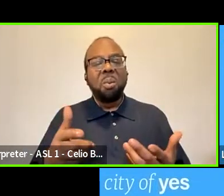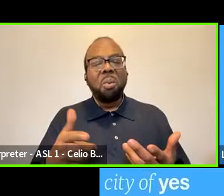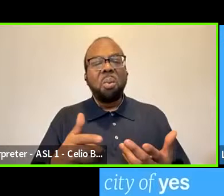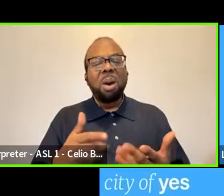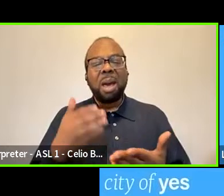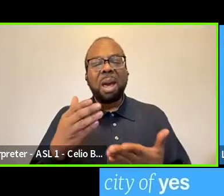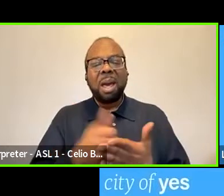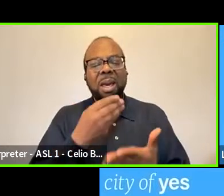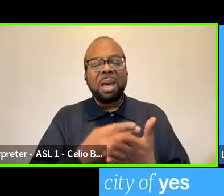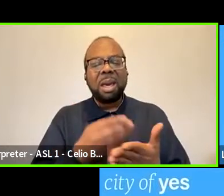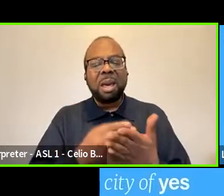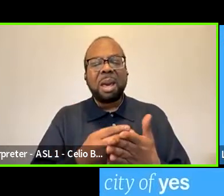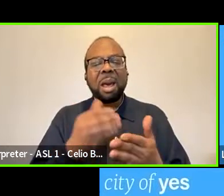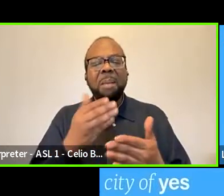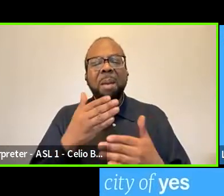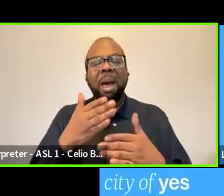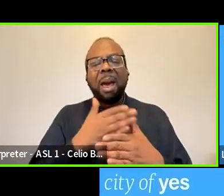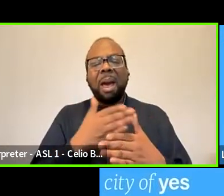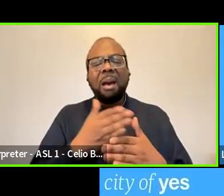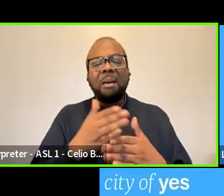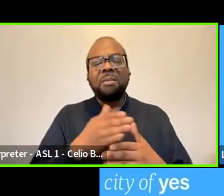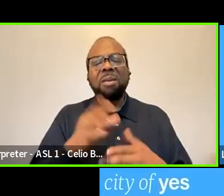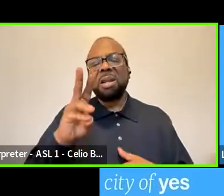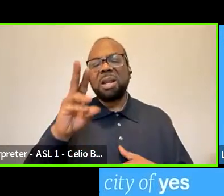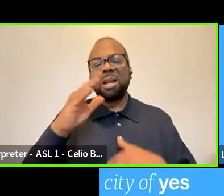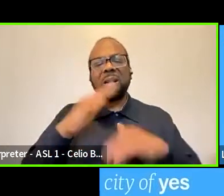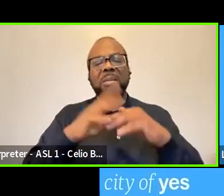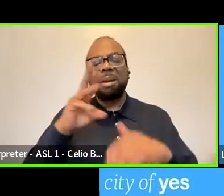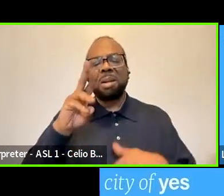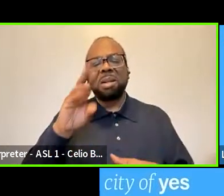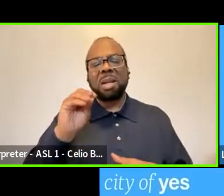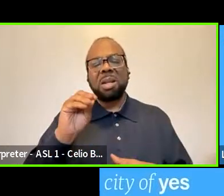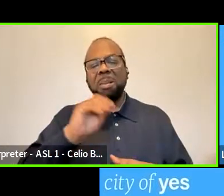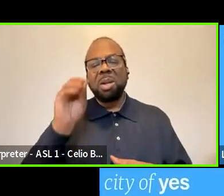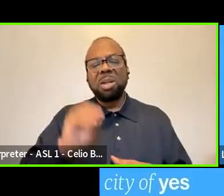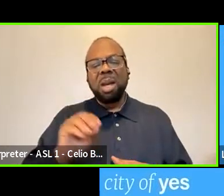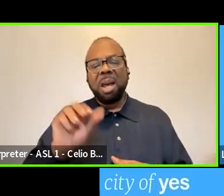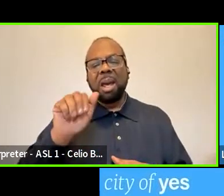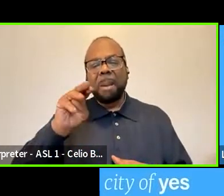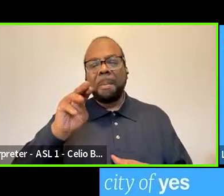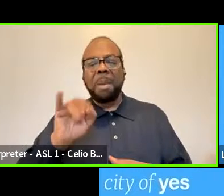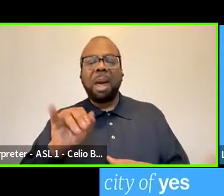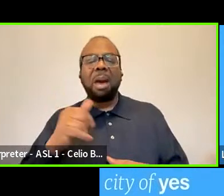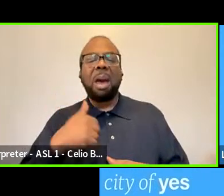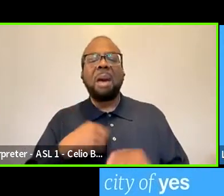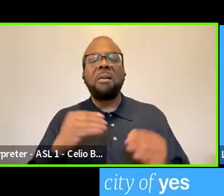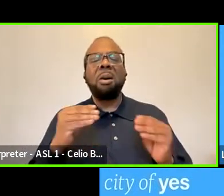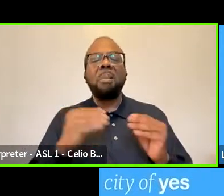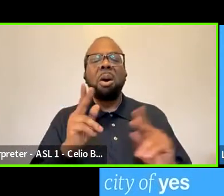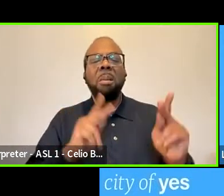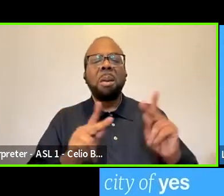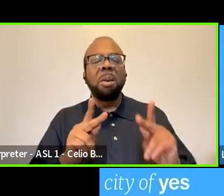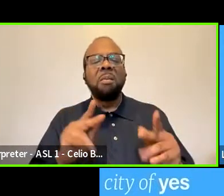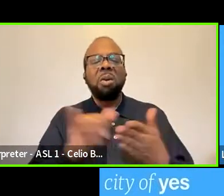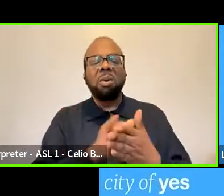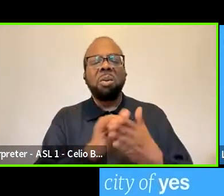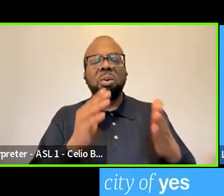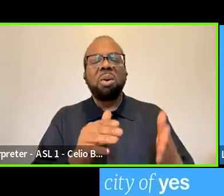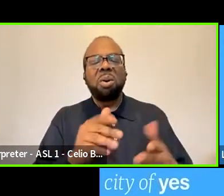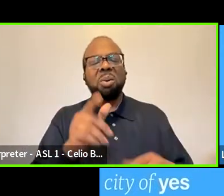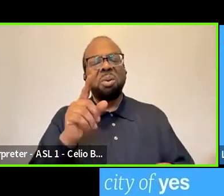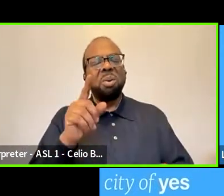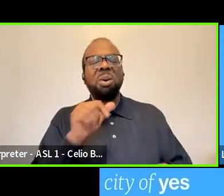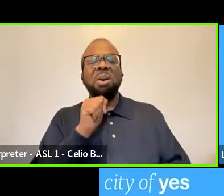to 60% AMI so that we can reach a broader range of households including New Yorkers who are not maybe currently being served